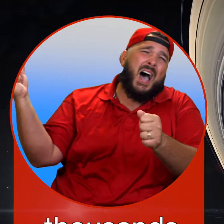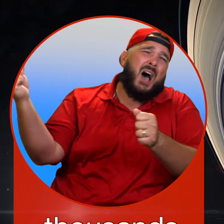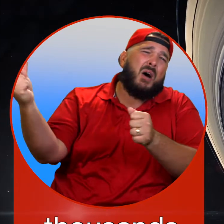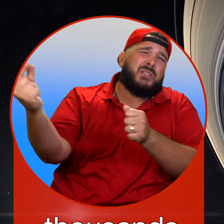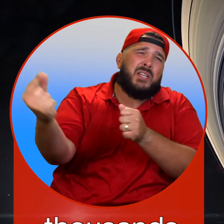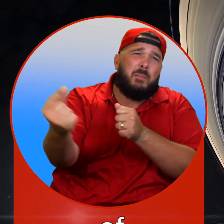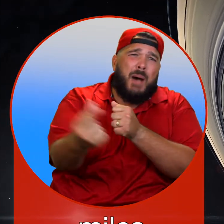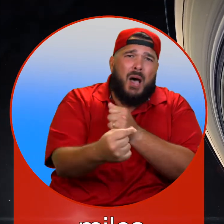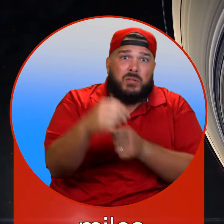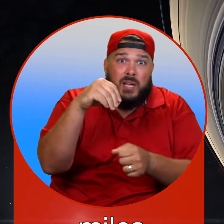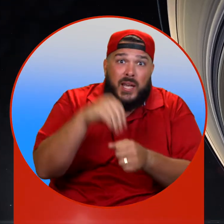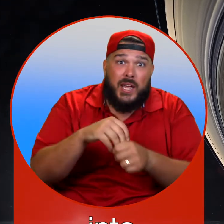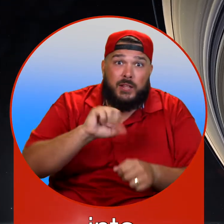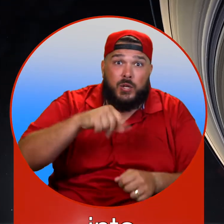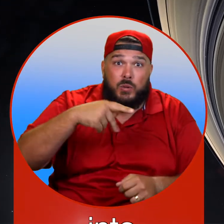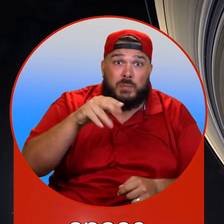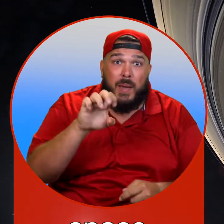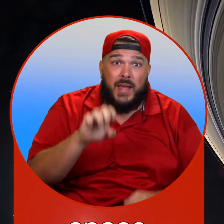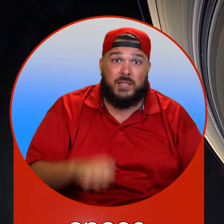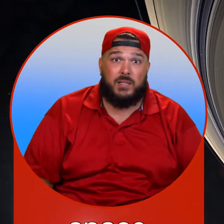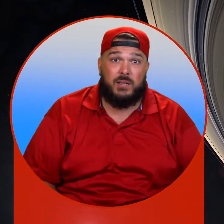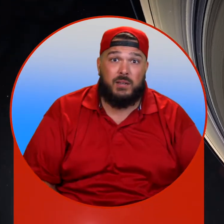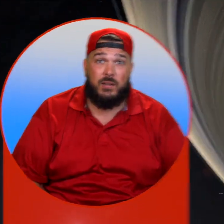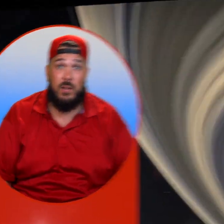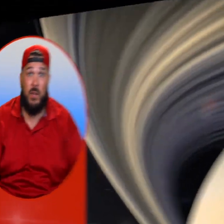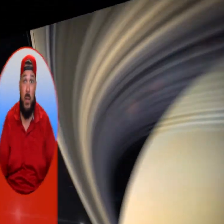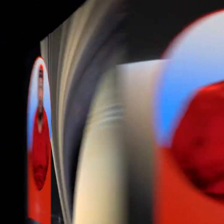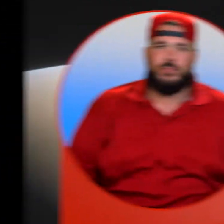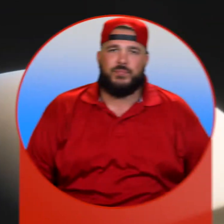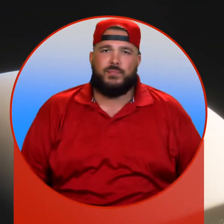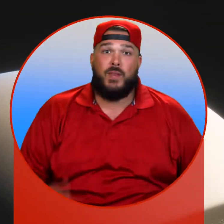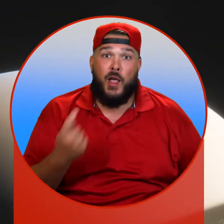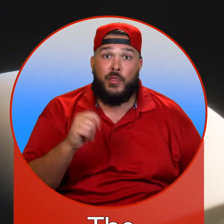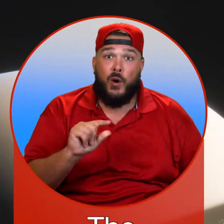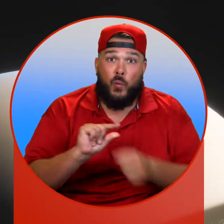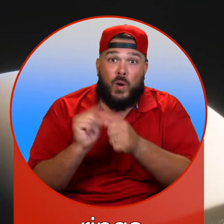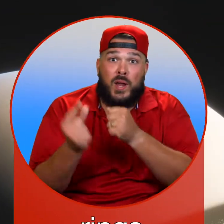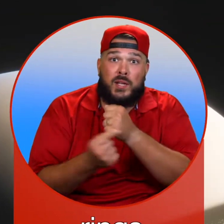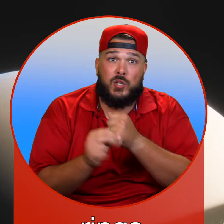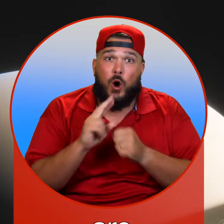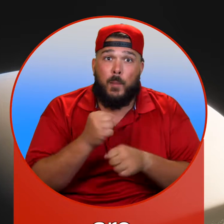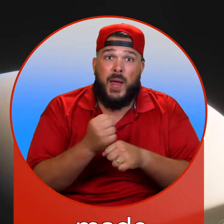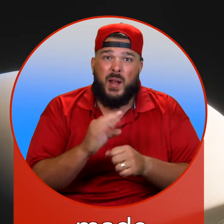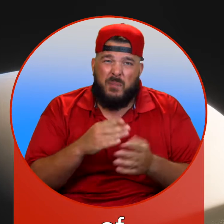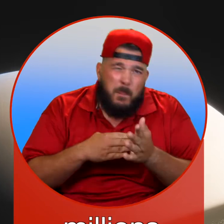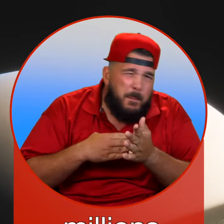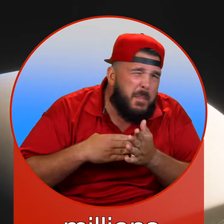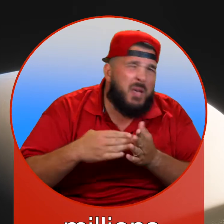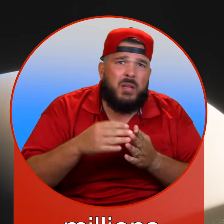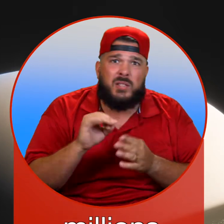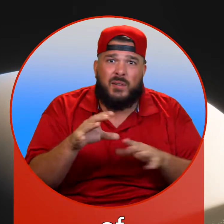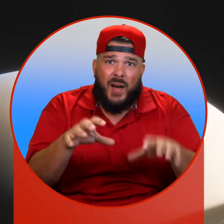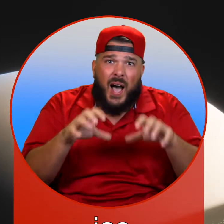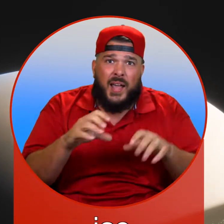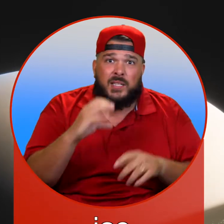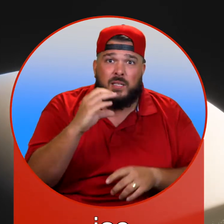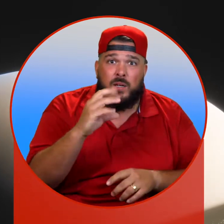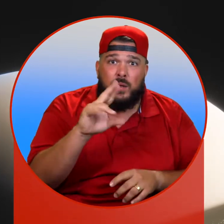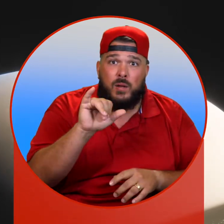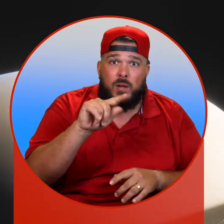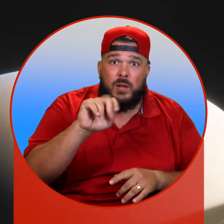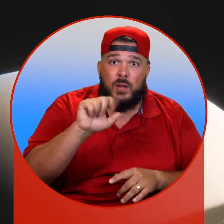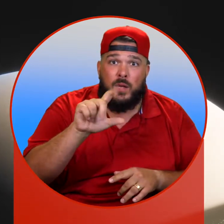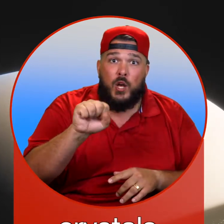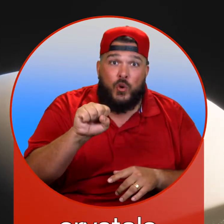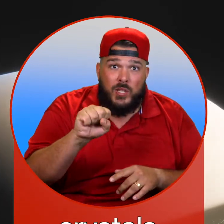thousands of miles into space. The rings are made of millions of ice,